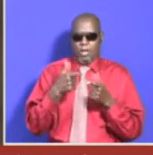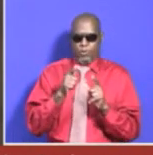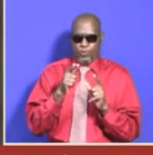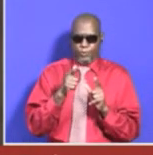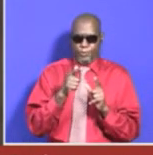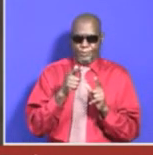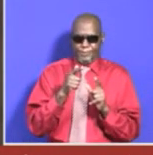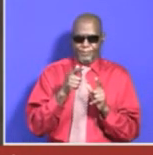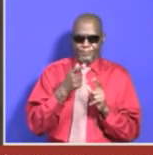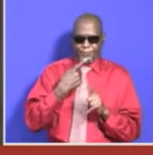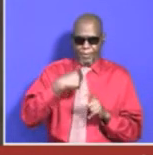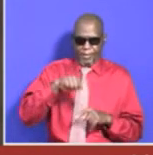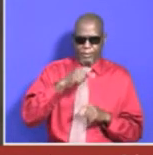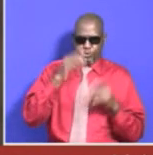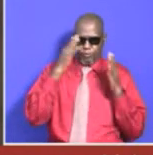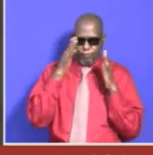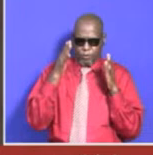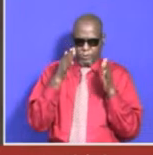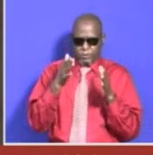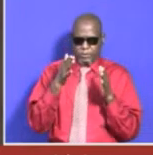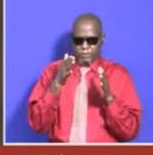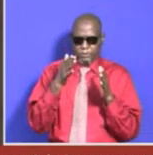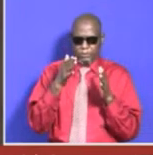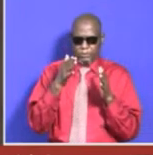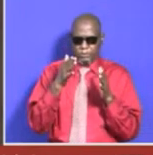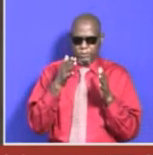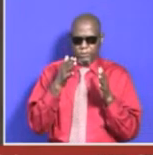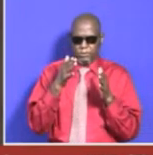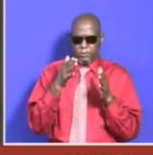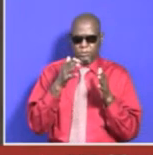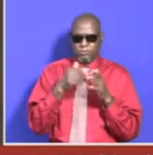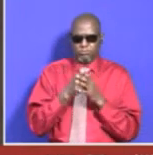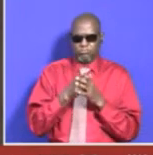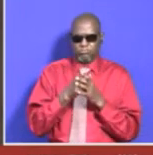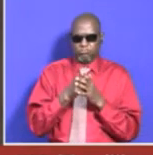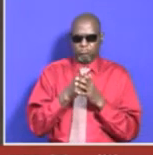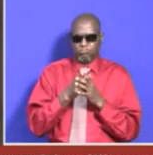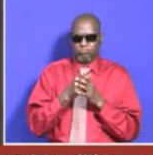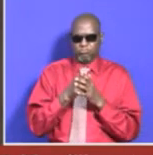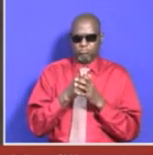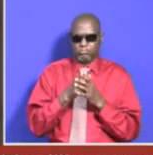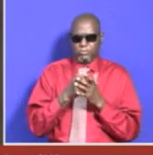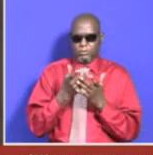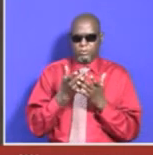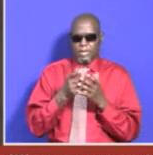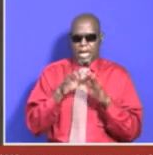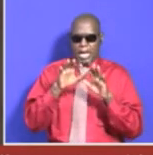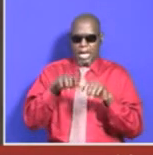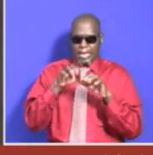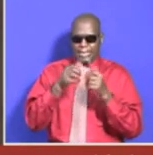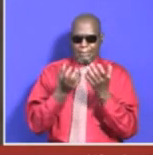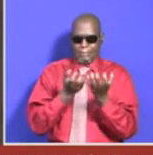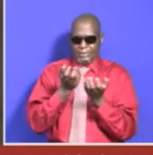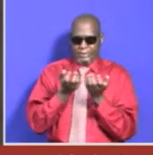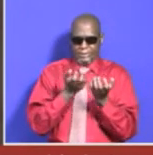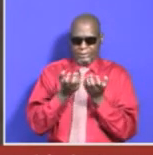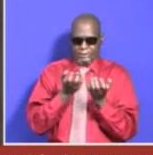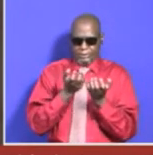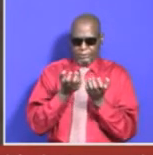to focus on agribusiness, and particularly with the youth and